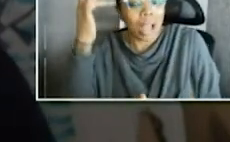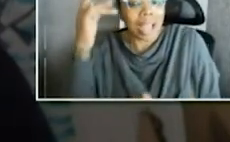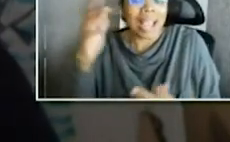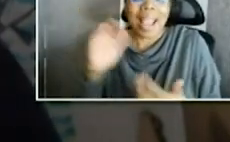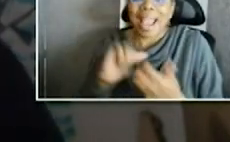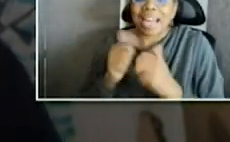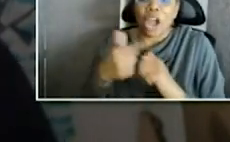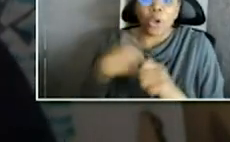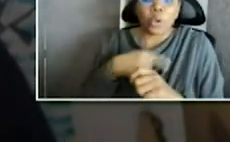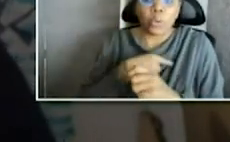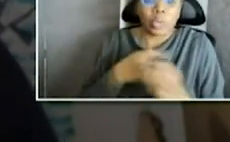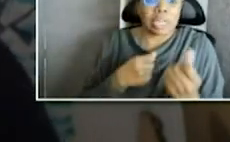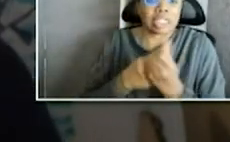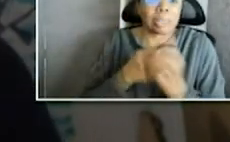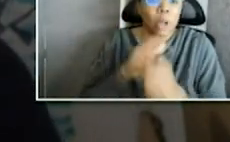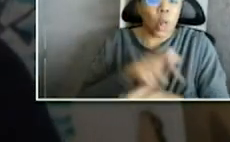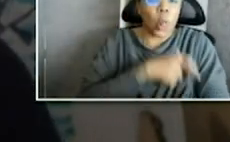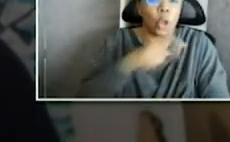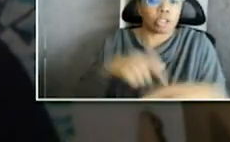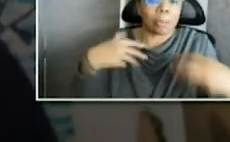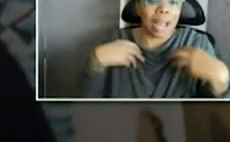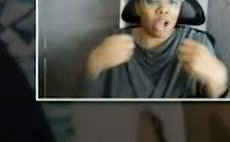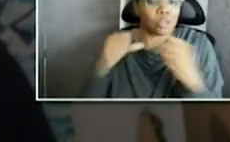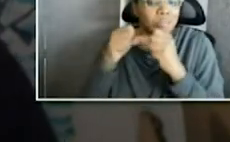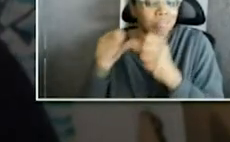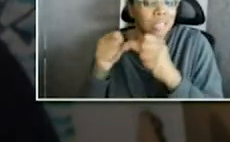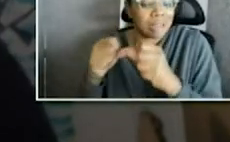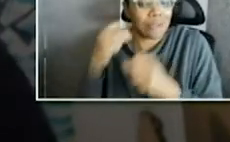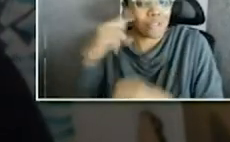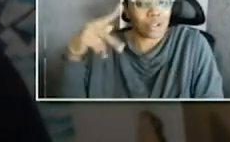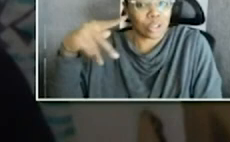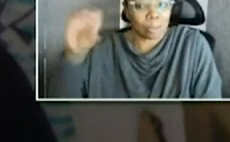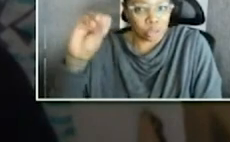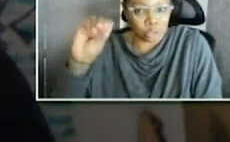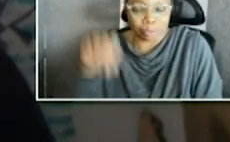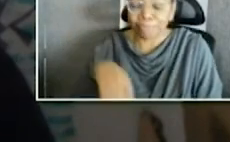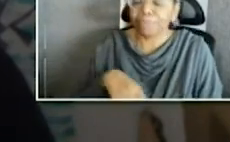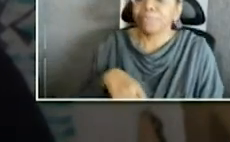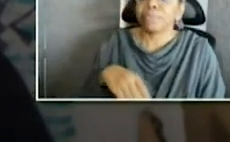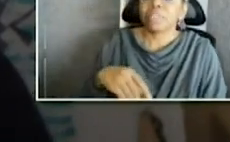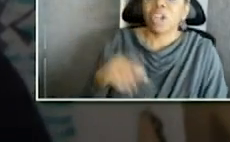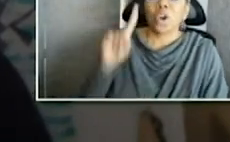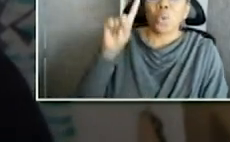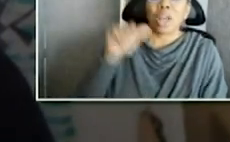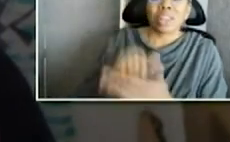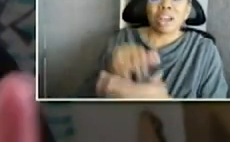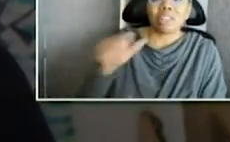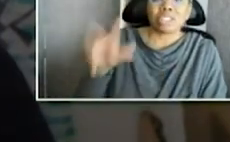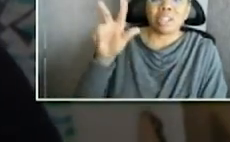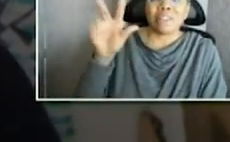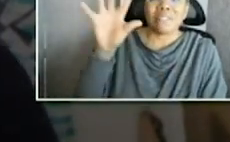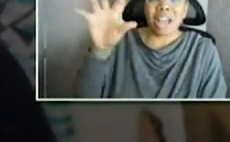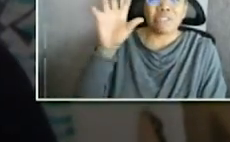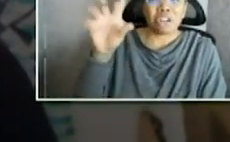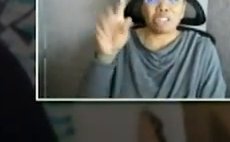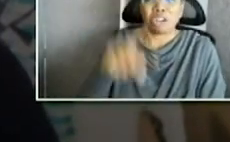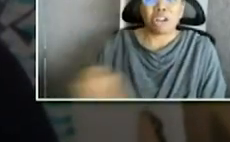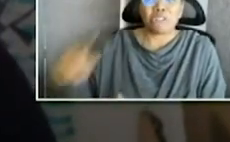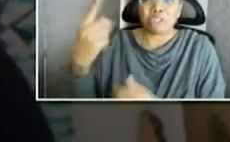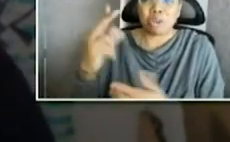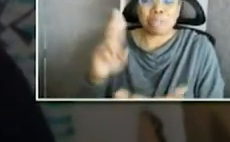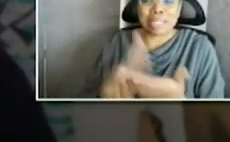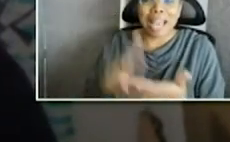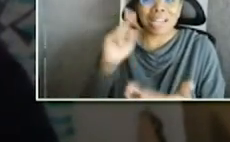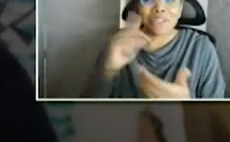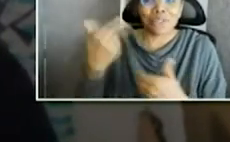sustainability of the Postal Service. Over 1,500 of you registered to join us tonight, so I'm glad to see this level of energy